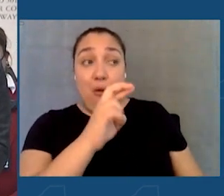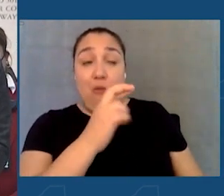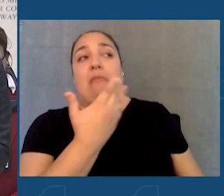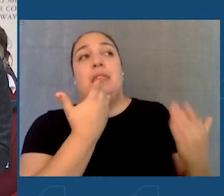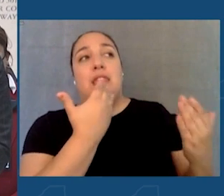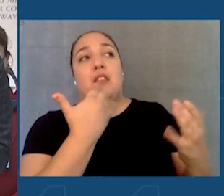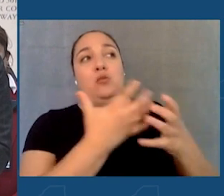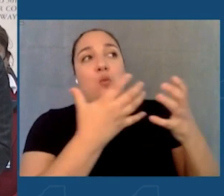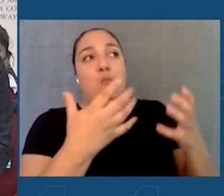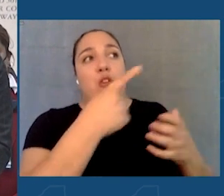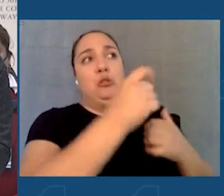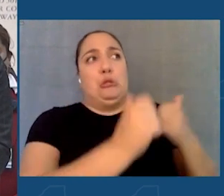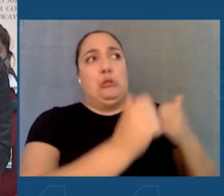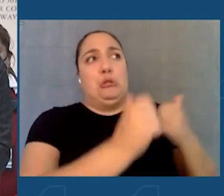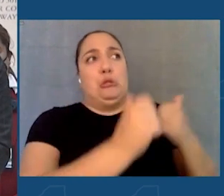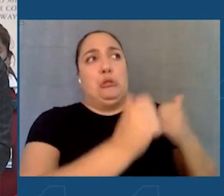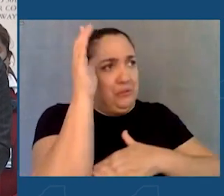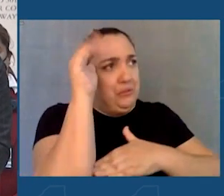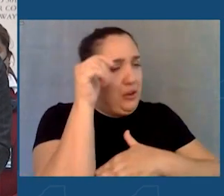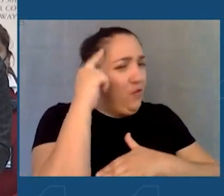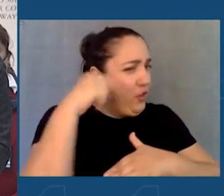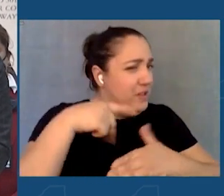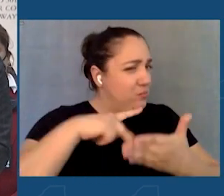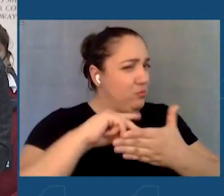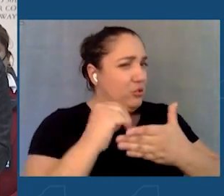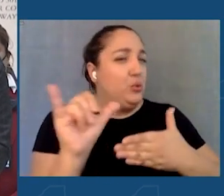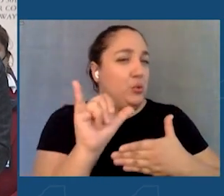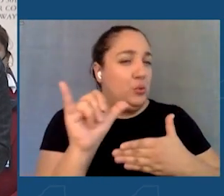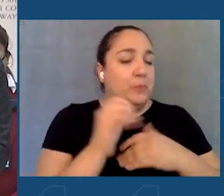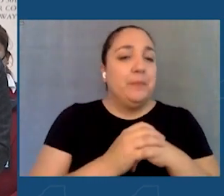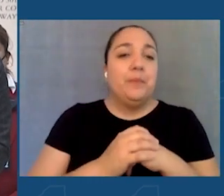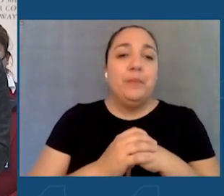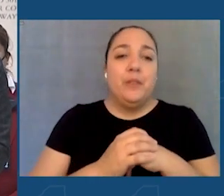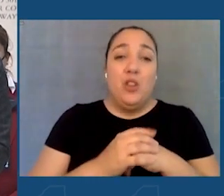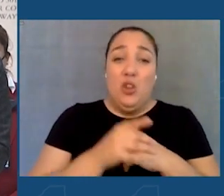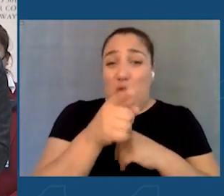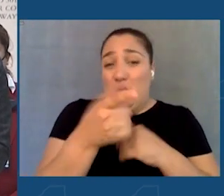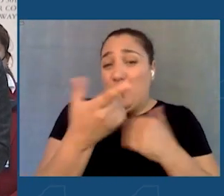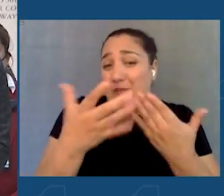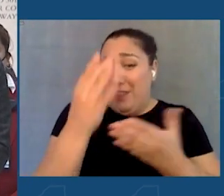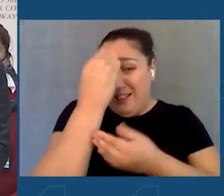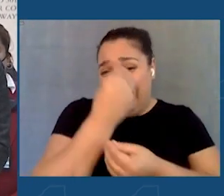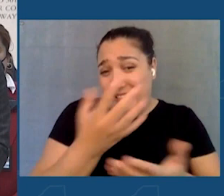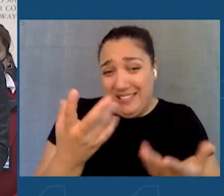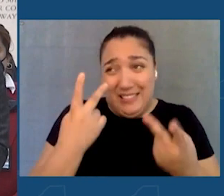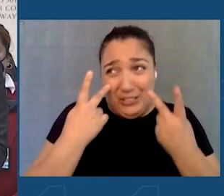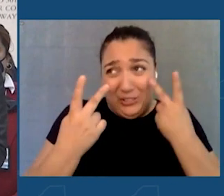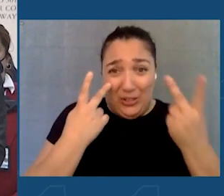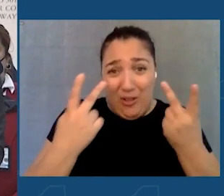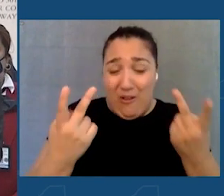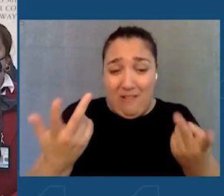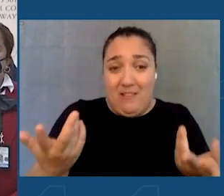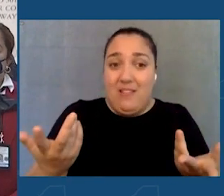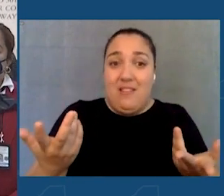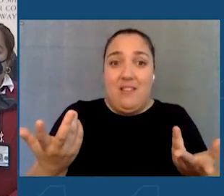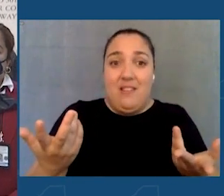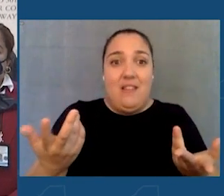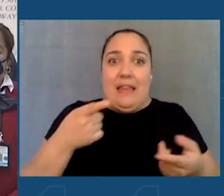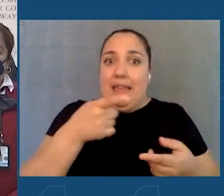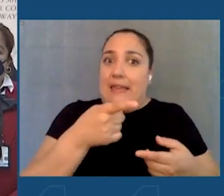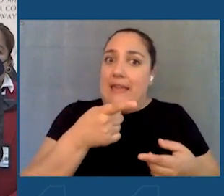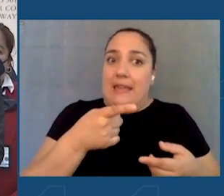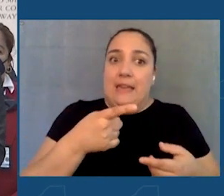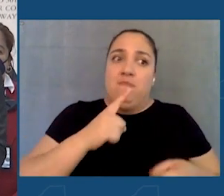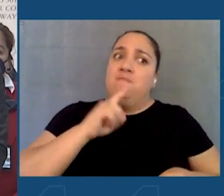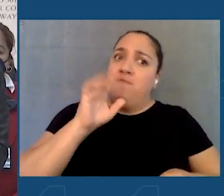tell him what the project is. And you saw today that his determination that we would not fall behind, that we were going to open